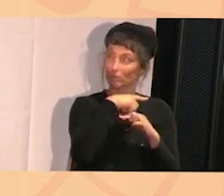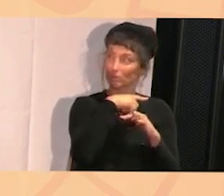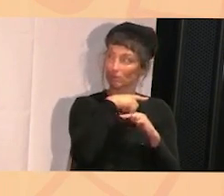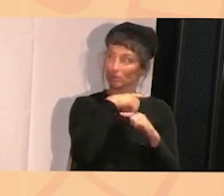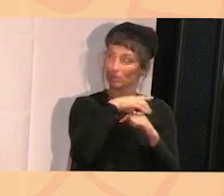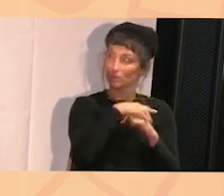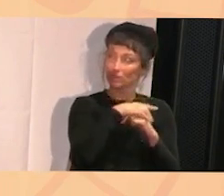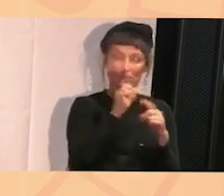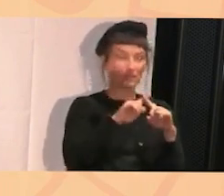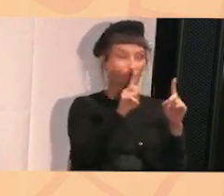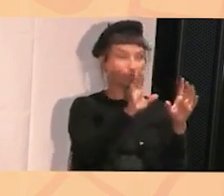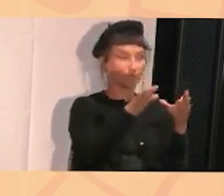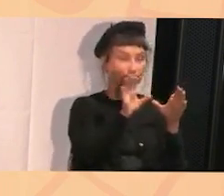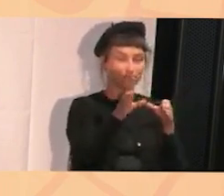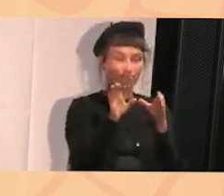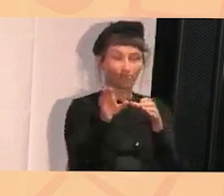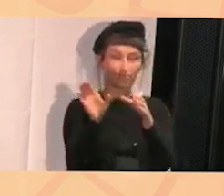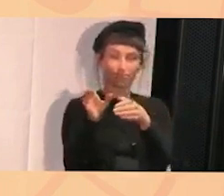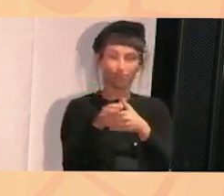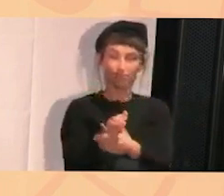and also from